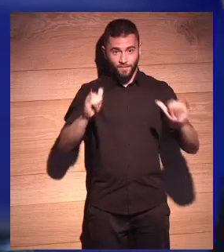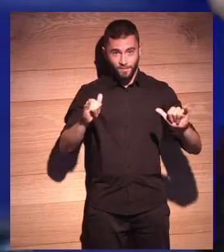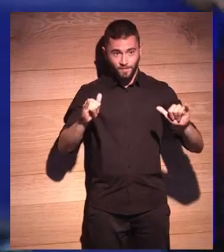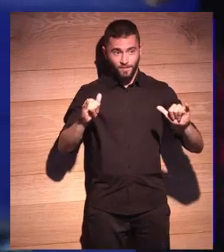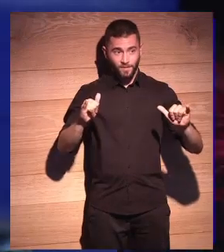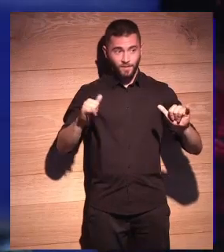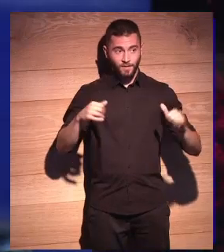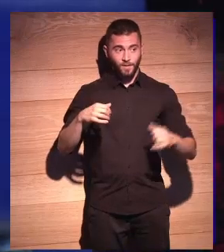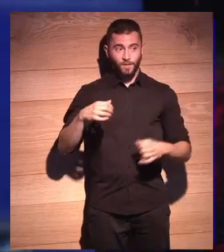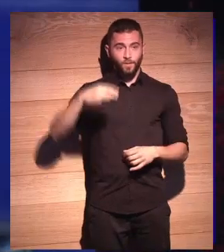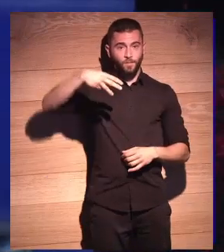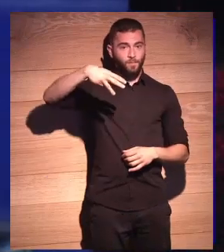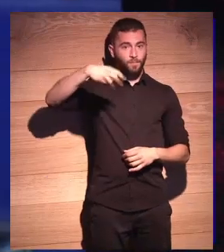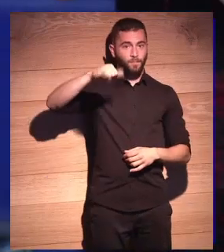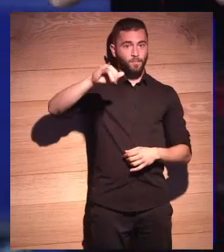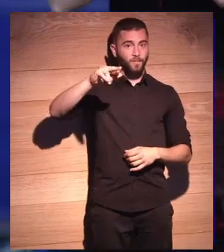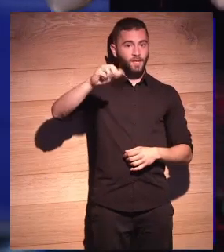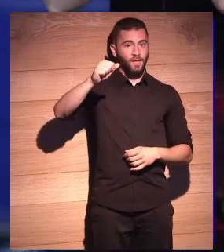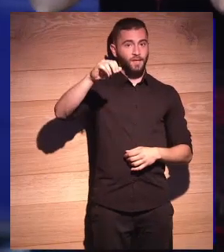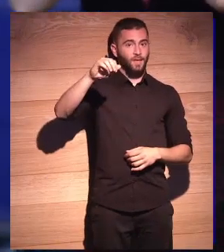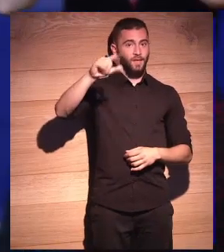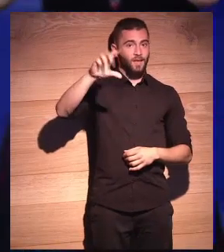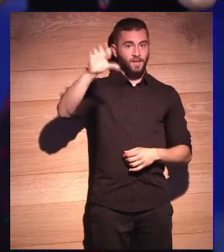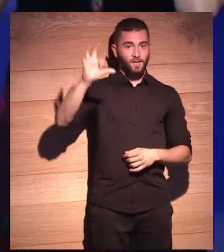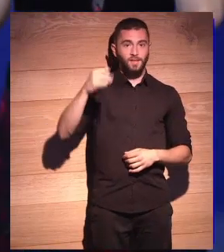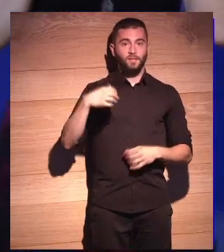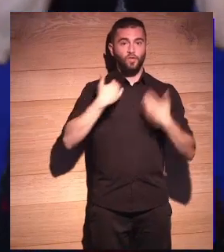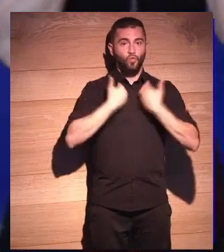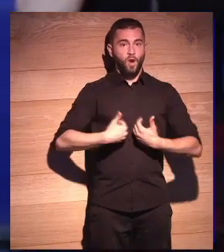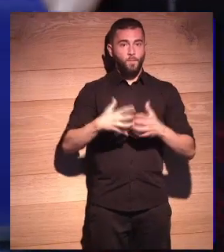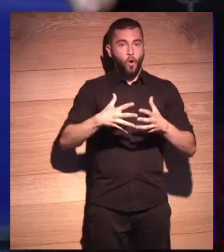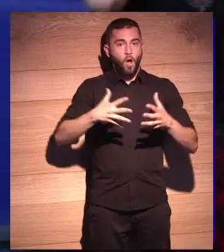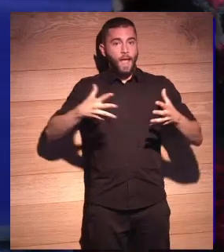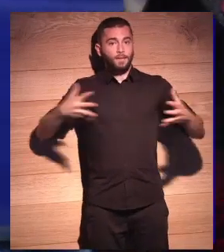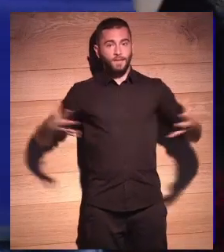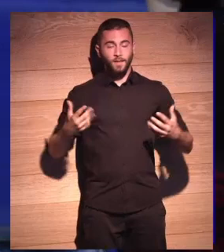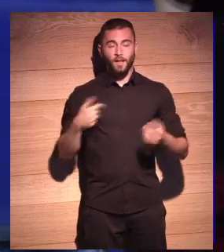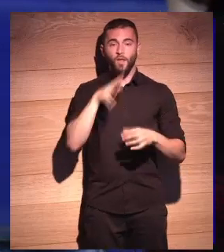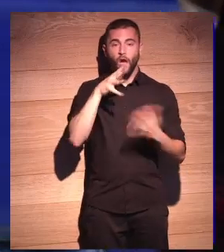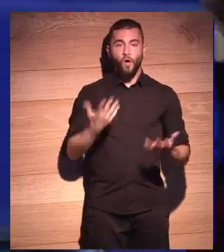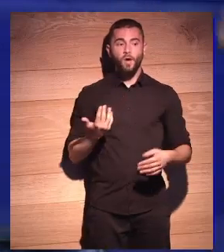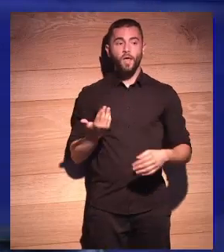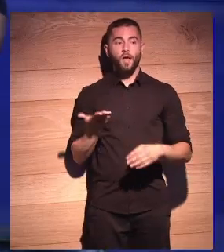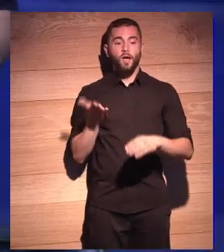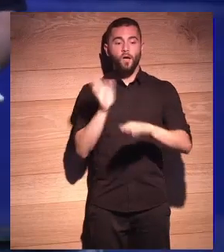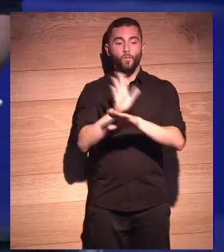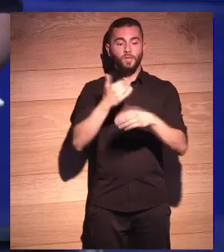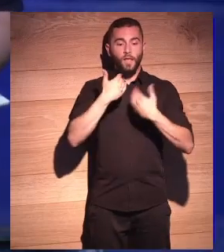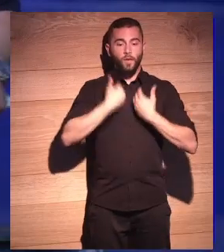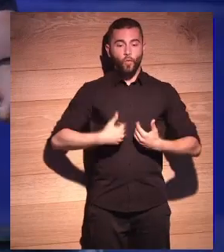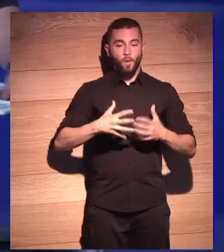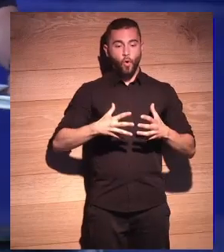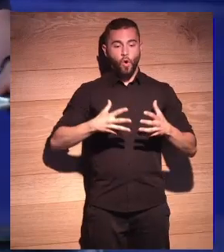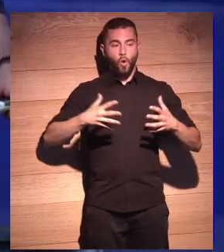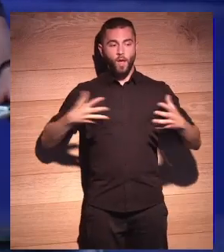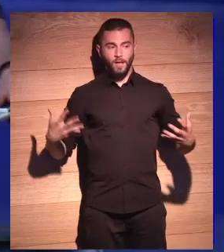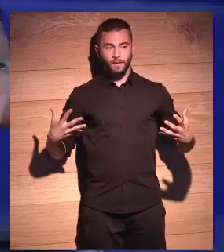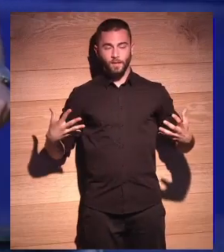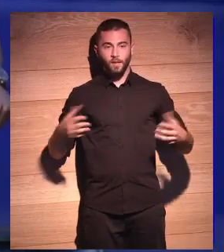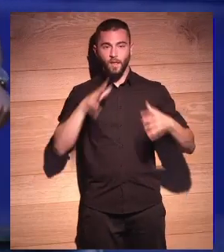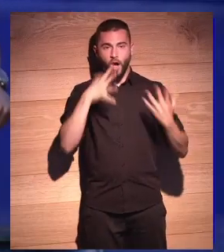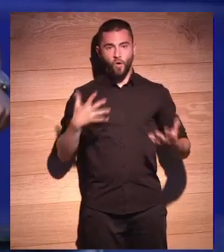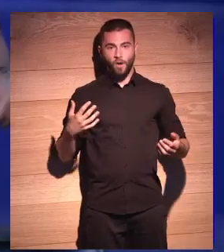this fest with the Fermiraeus and his extended body, and we are going to have another sample of extended body.